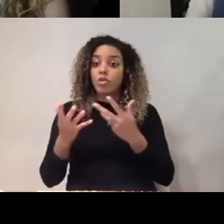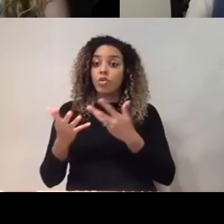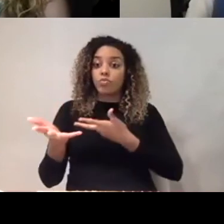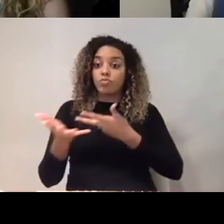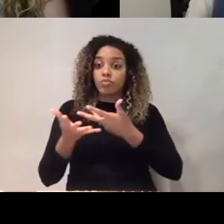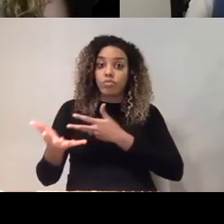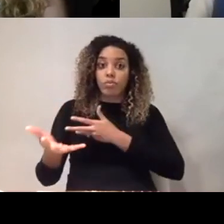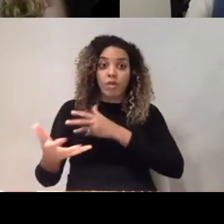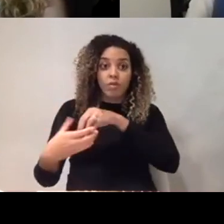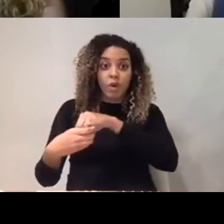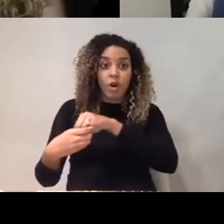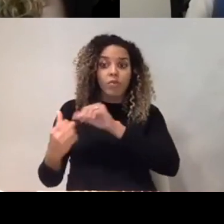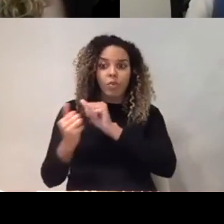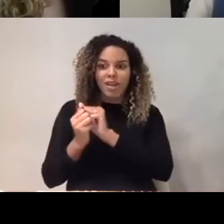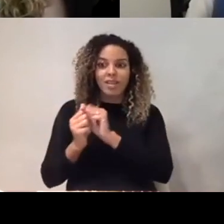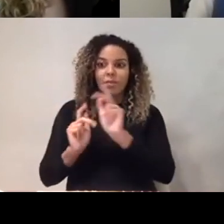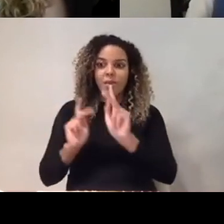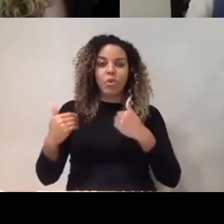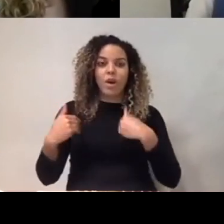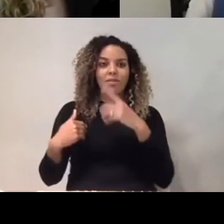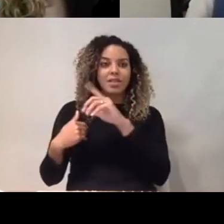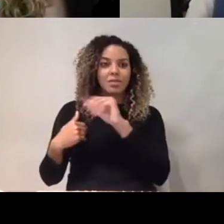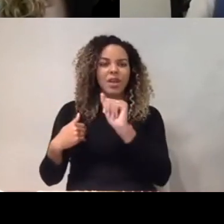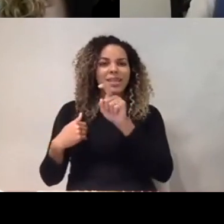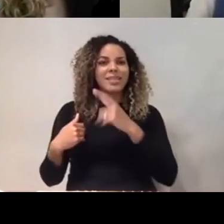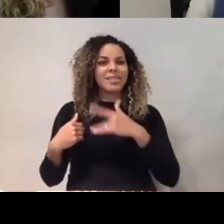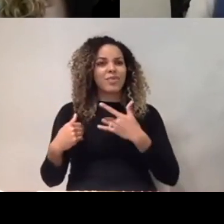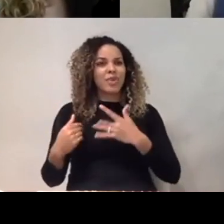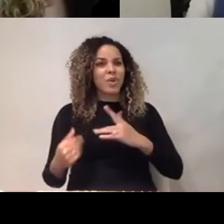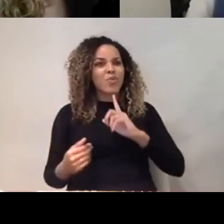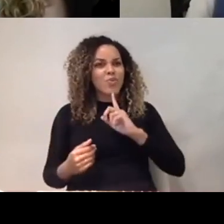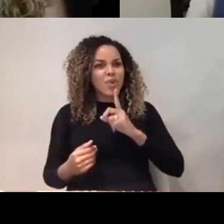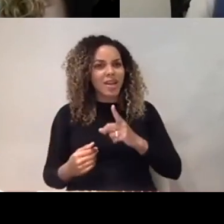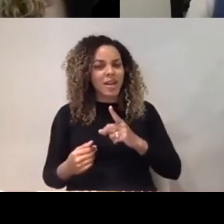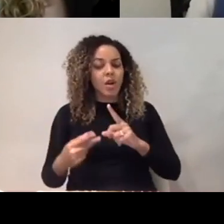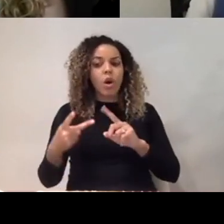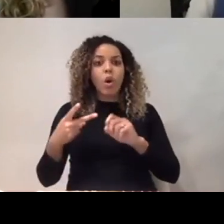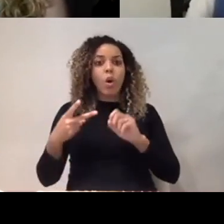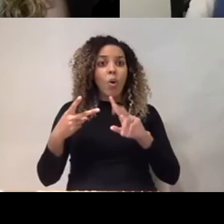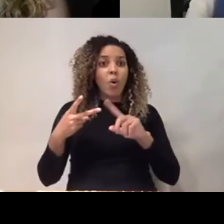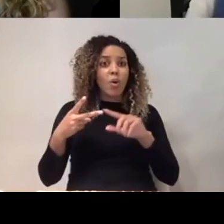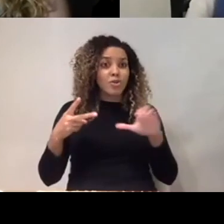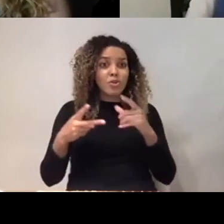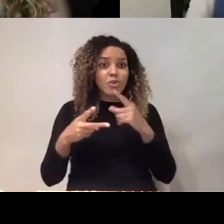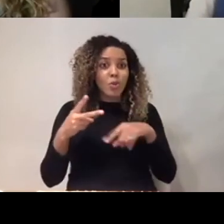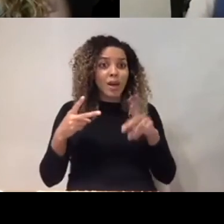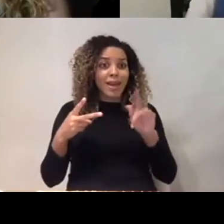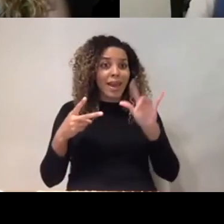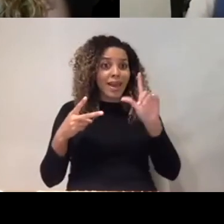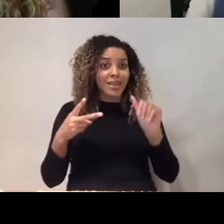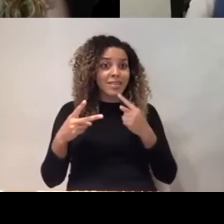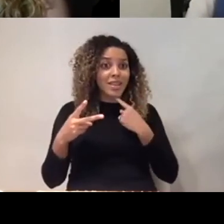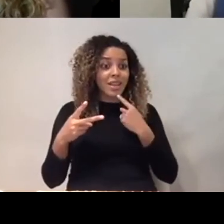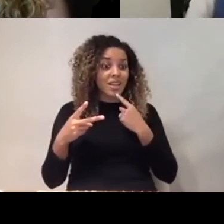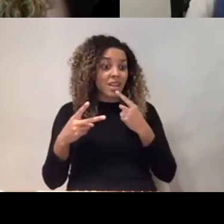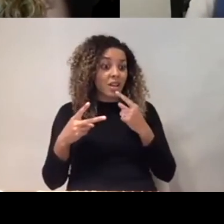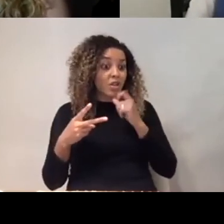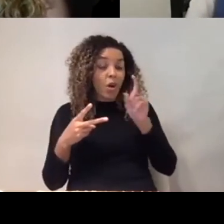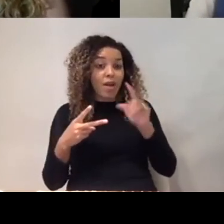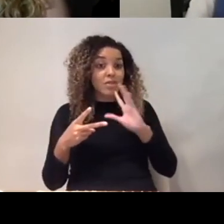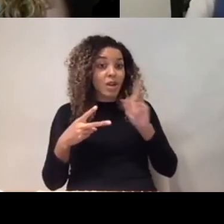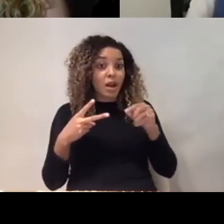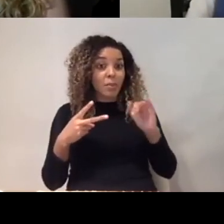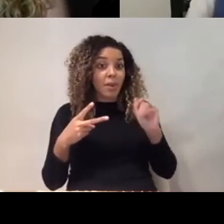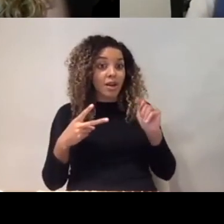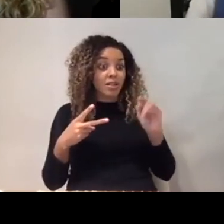to feel real to the story. You can't just be doing it to do it. Or do what Kayla said, which is you don't have to talk about it. Just put someone who's disabled in a role